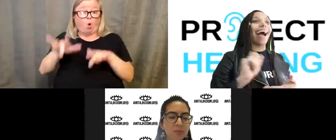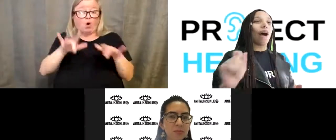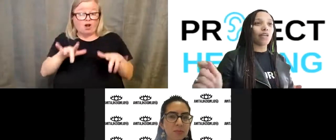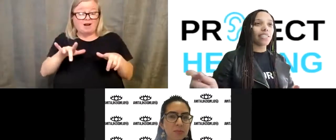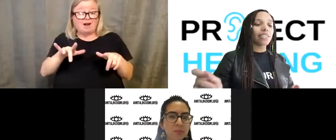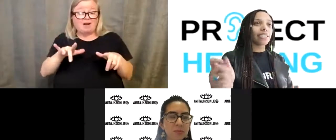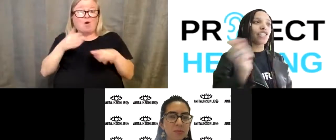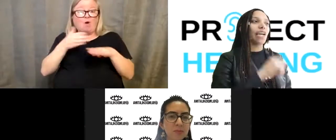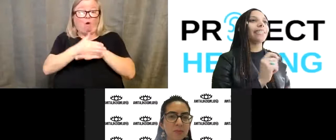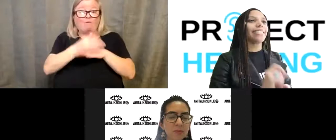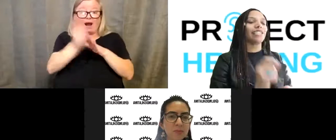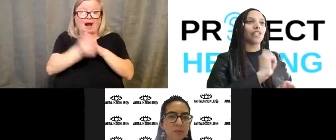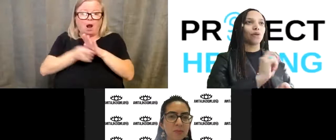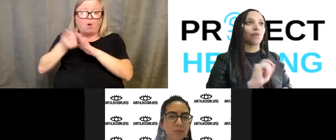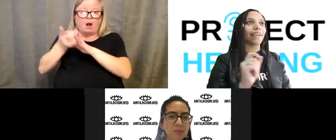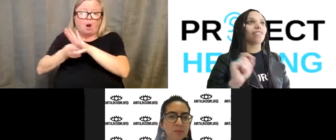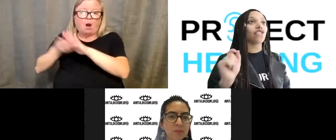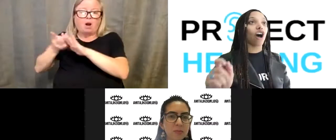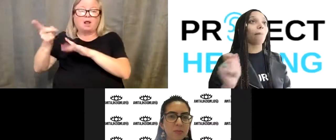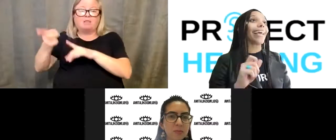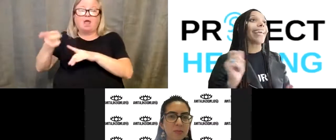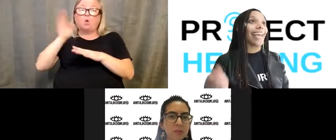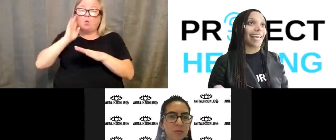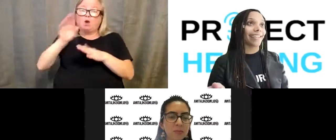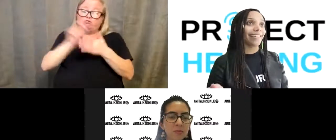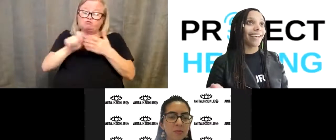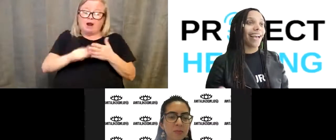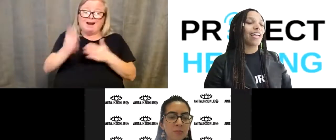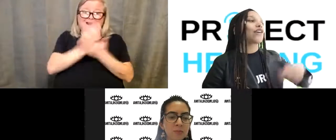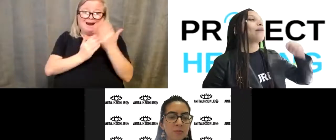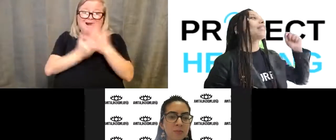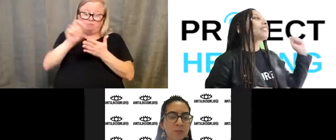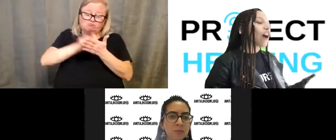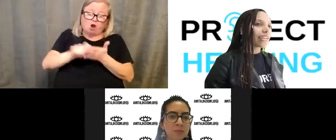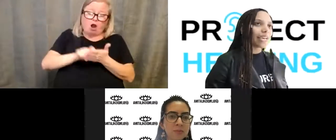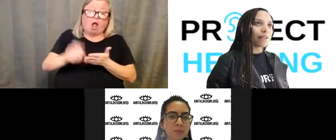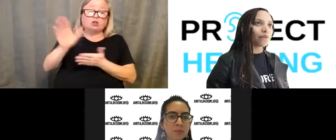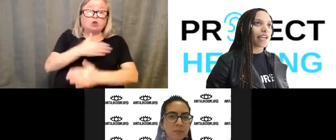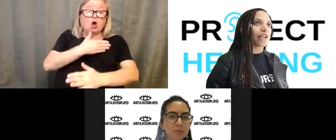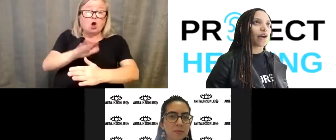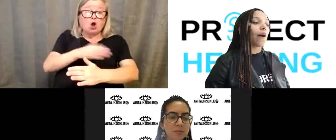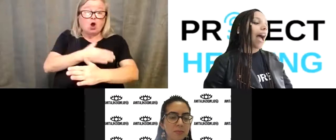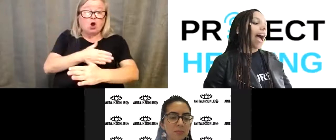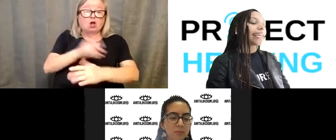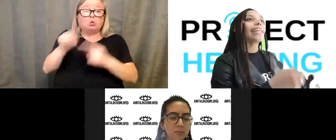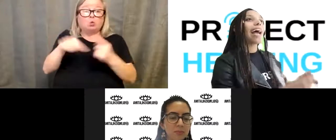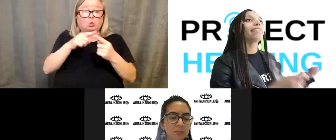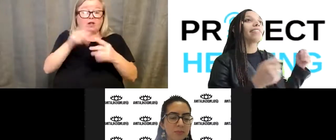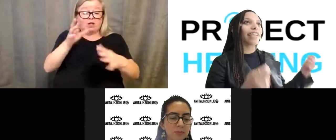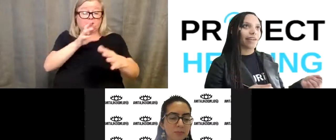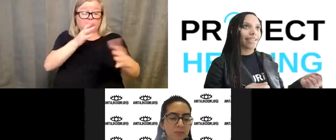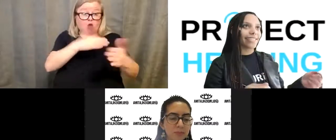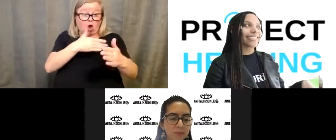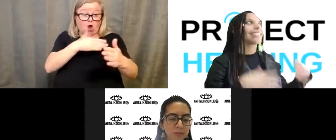like hours, she and my sister would write the song by hand, so that when the song came on the radio, I could have